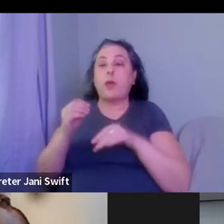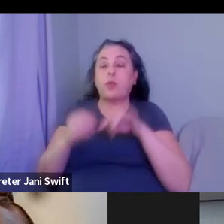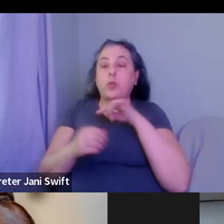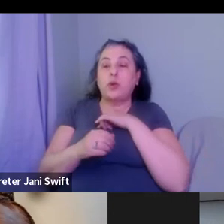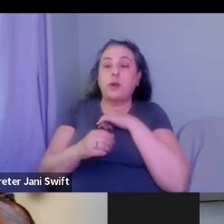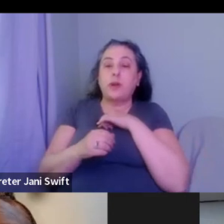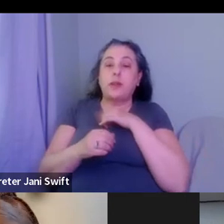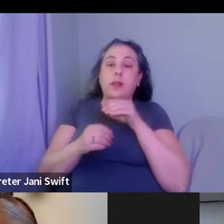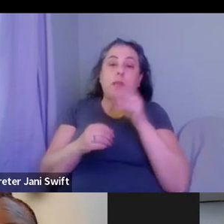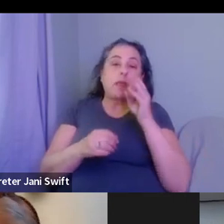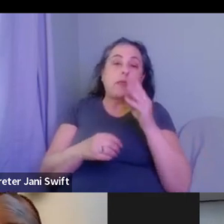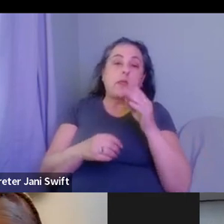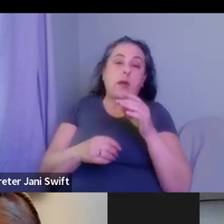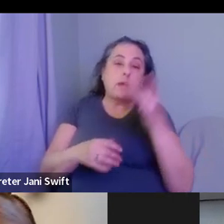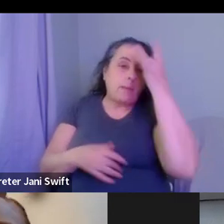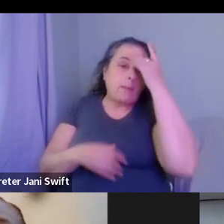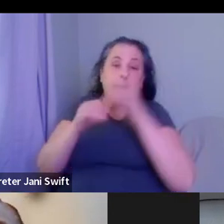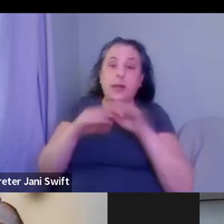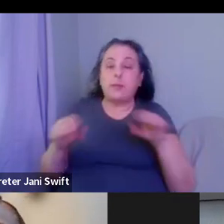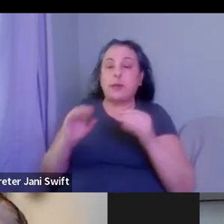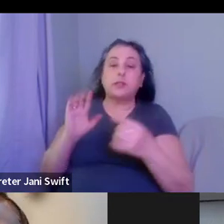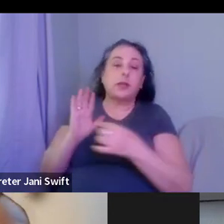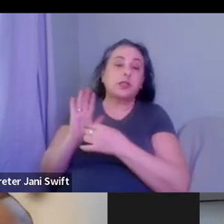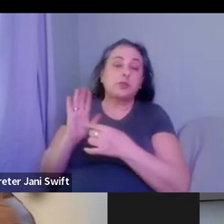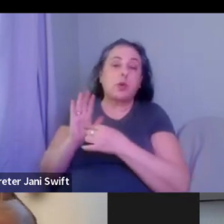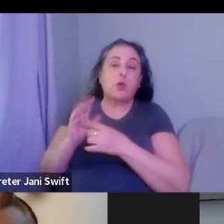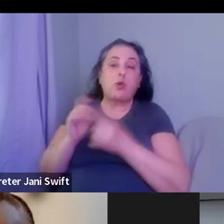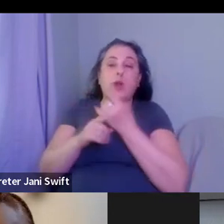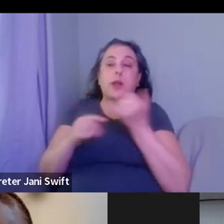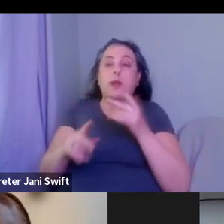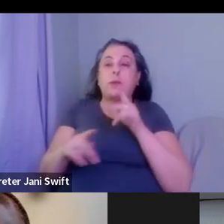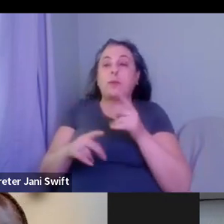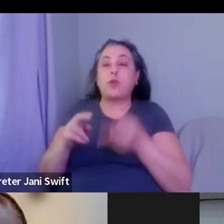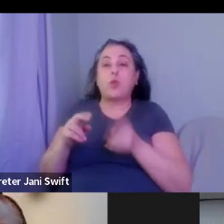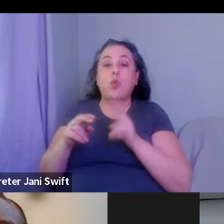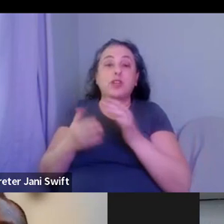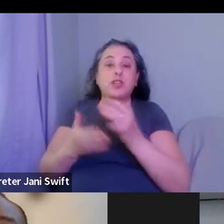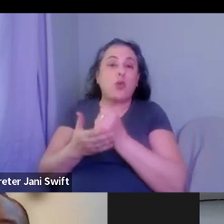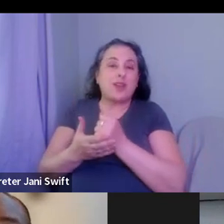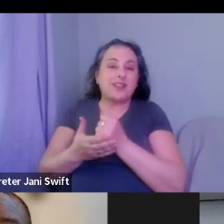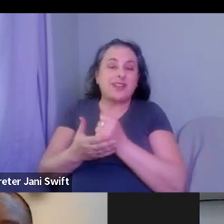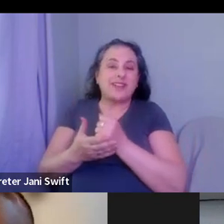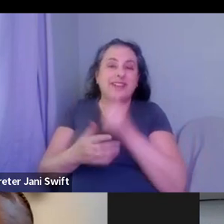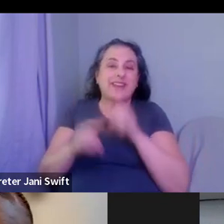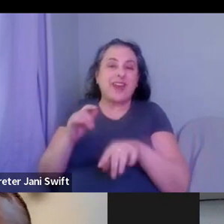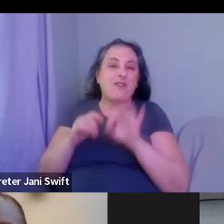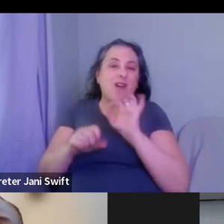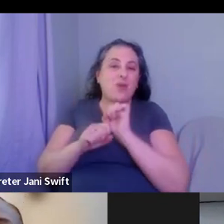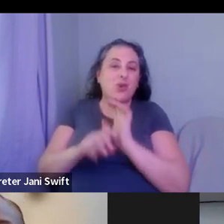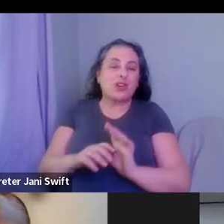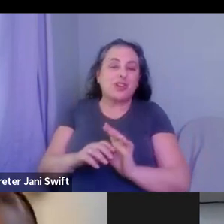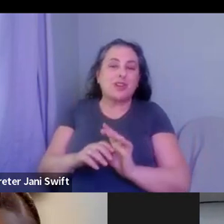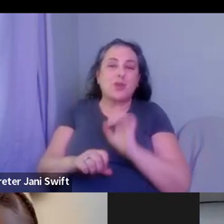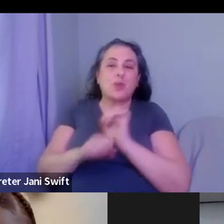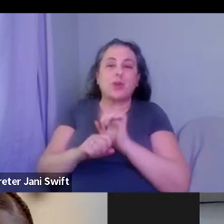the pandemic exposed right now, people are raising their wages because they can't find workers, and